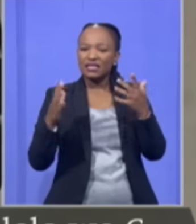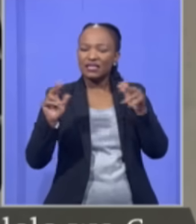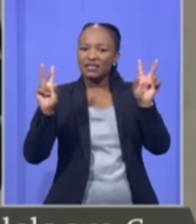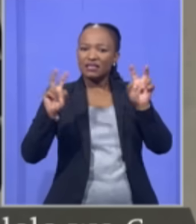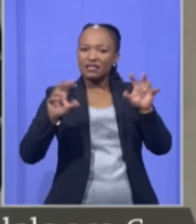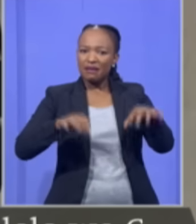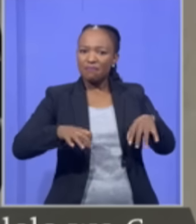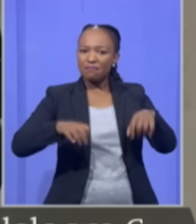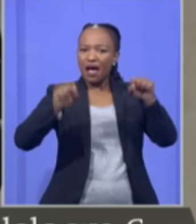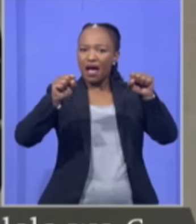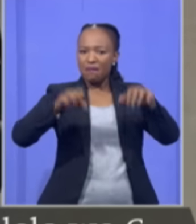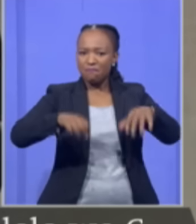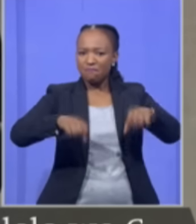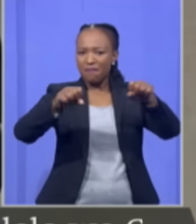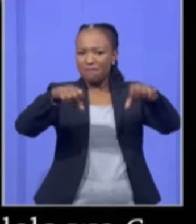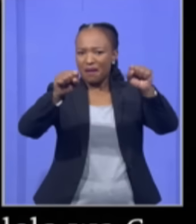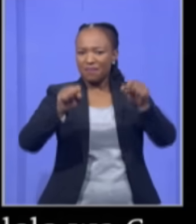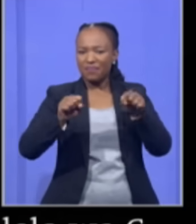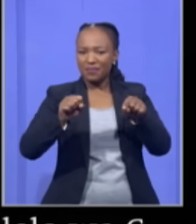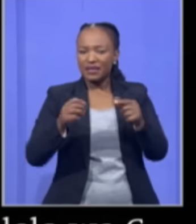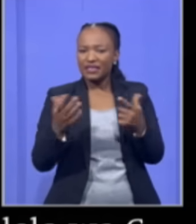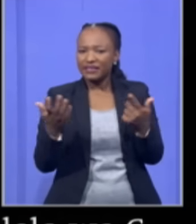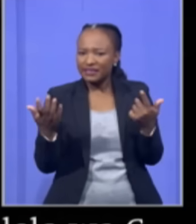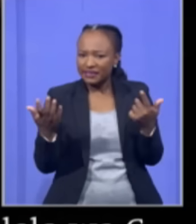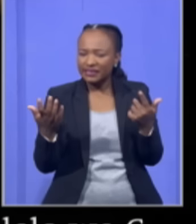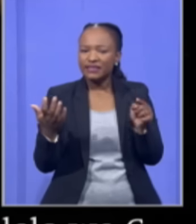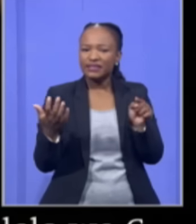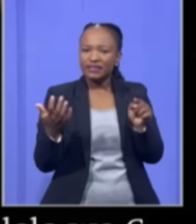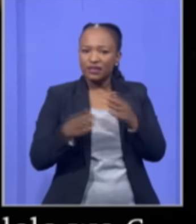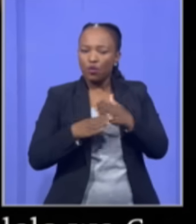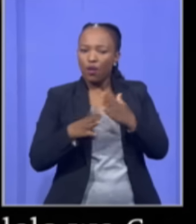timatima moo o hlalosang hore sena se tlilo etsa hore